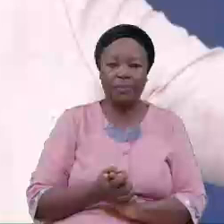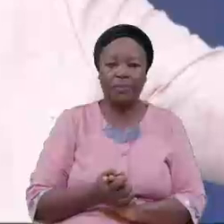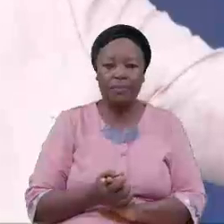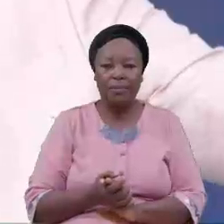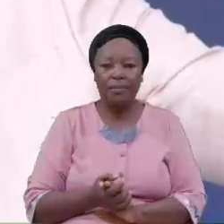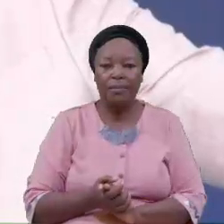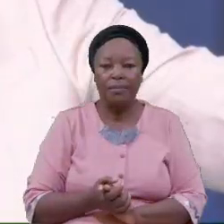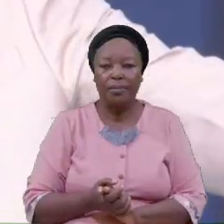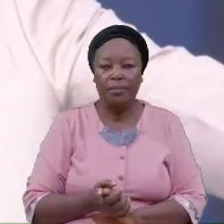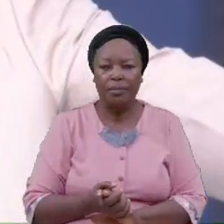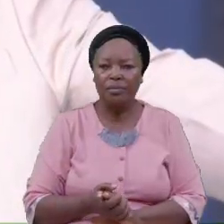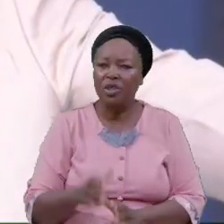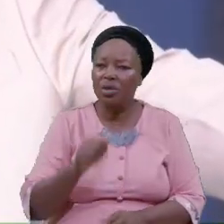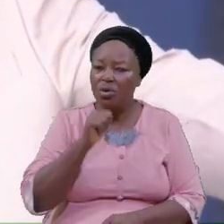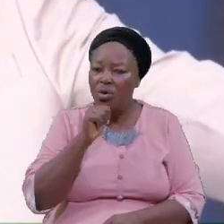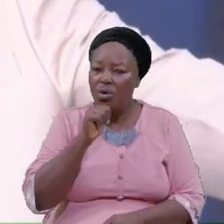Not long after,